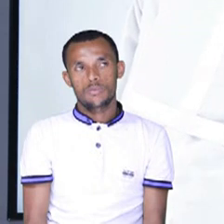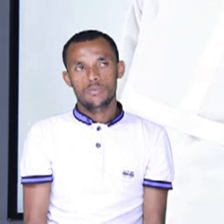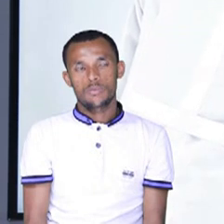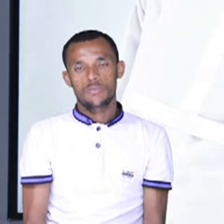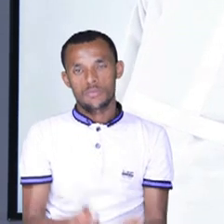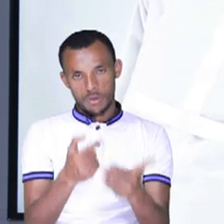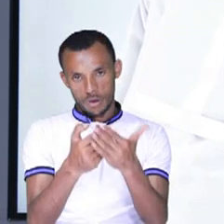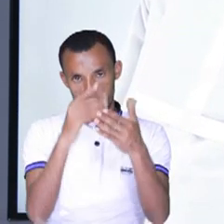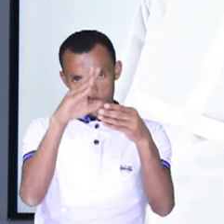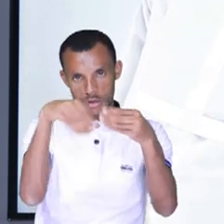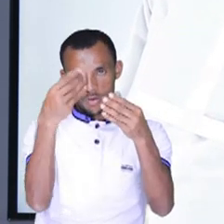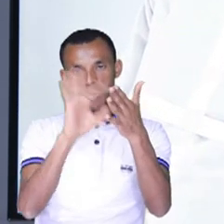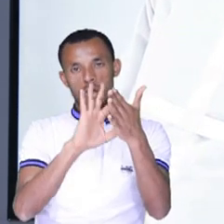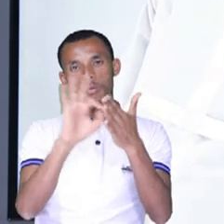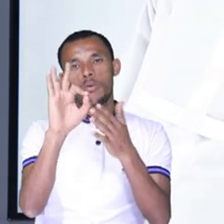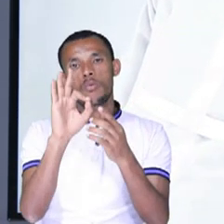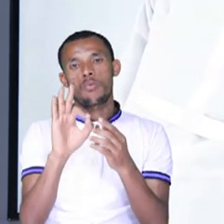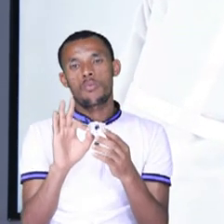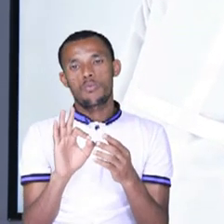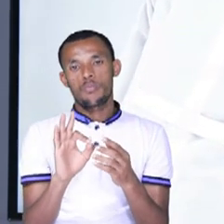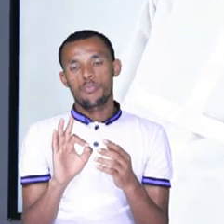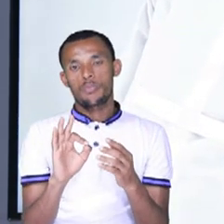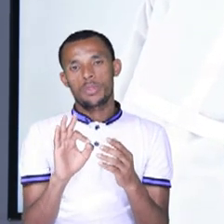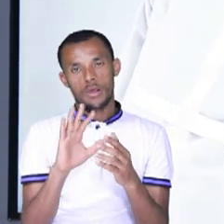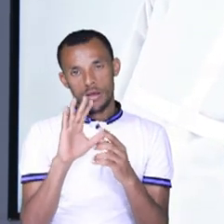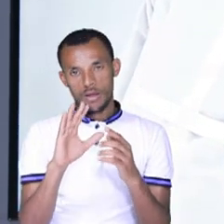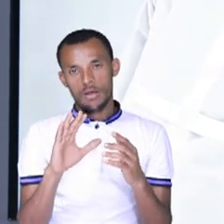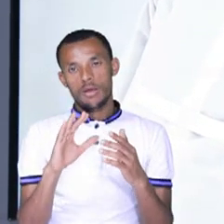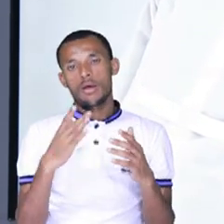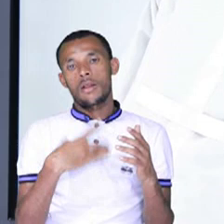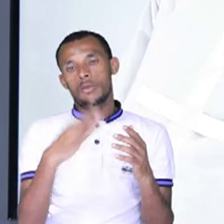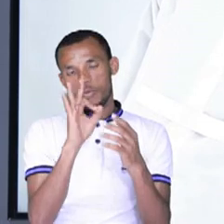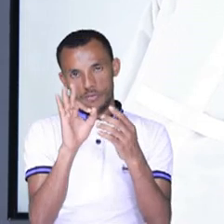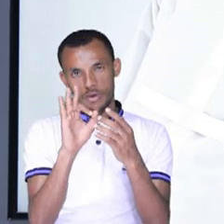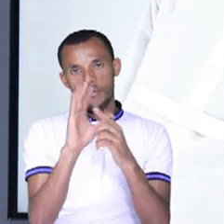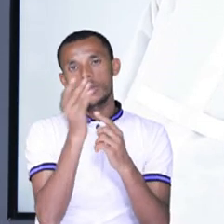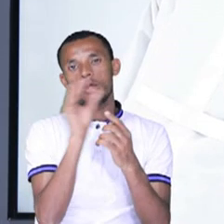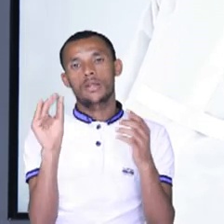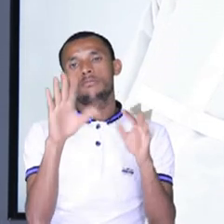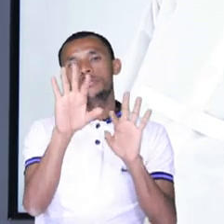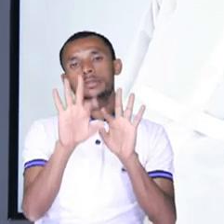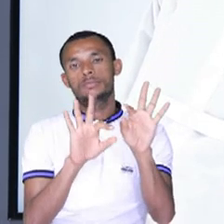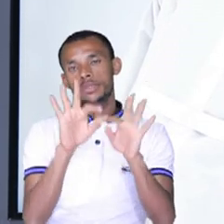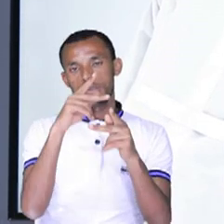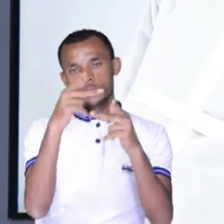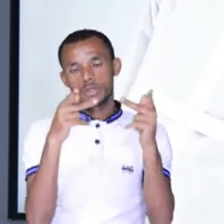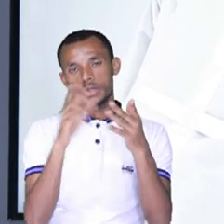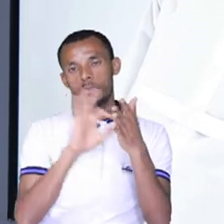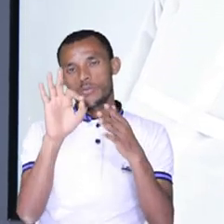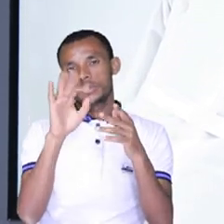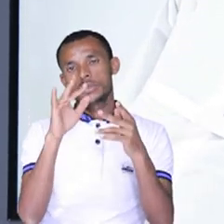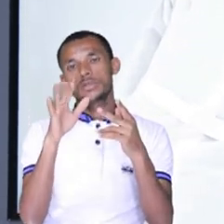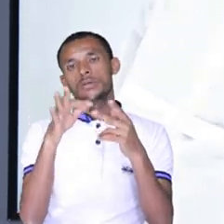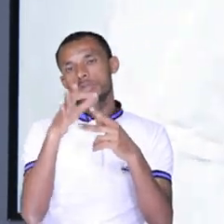This gives that number of elements of the event over number of elements of the sample space. Sample space,